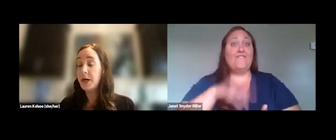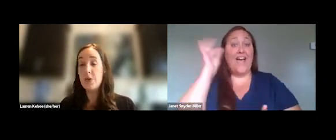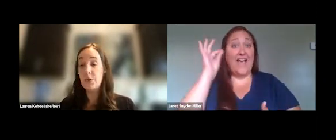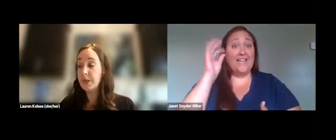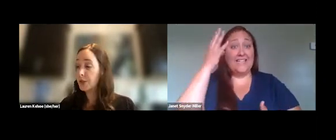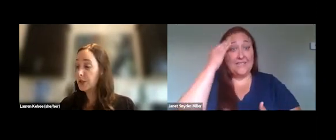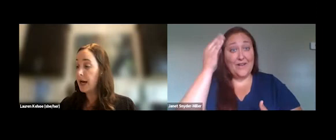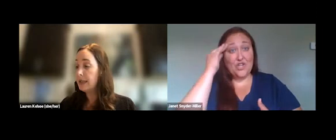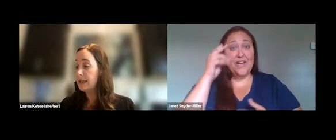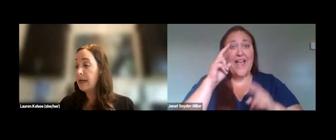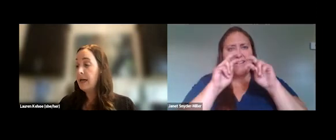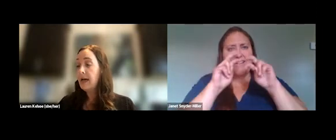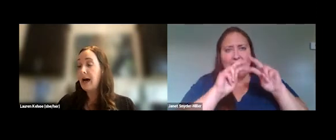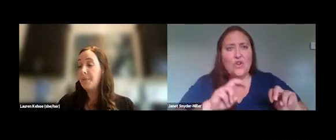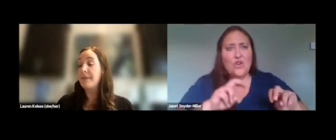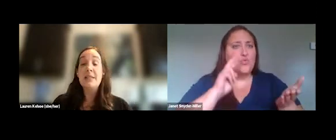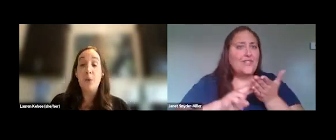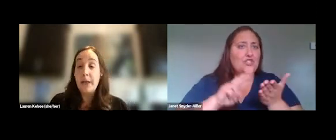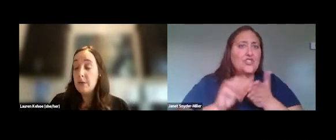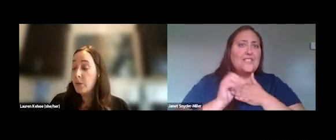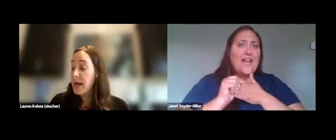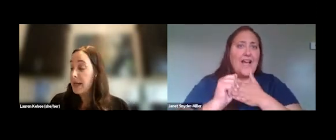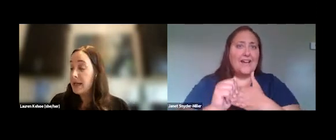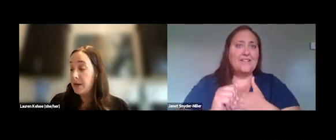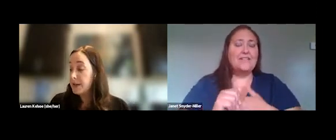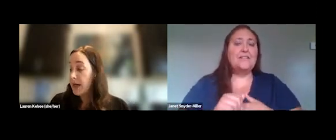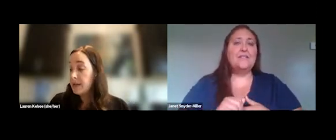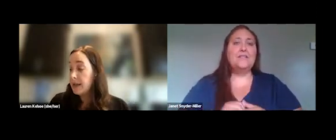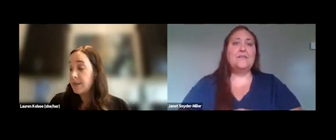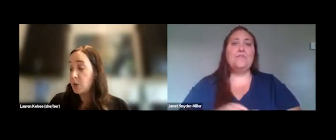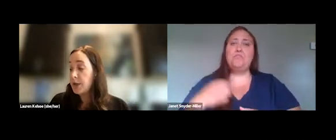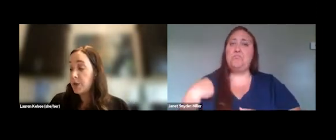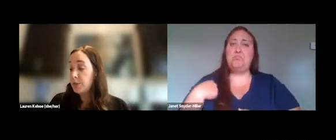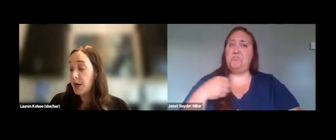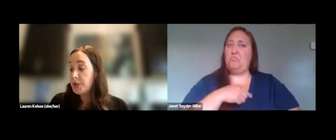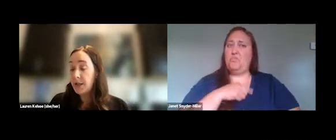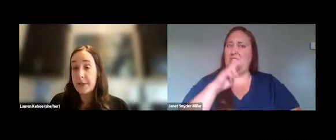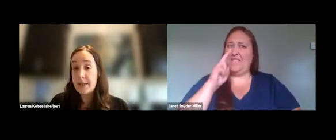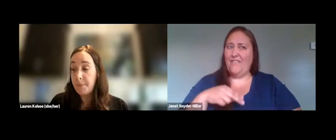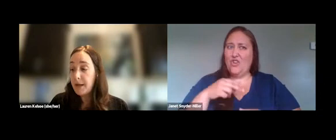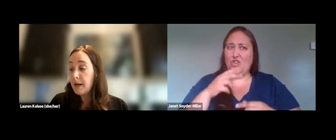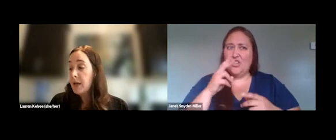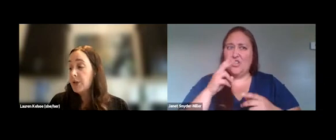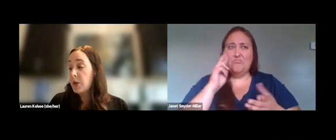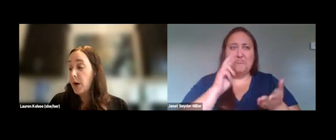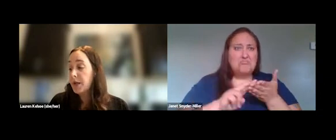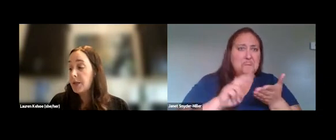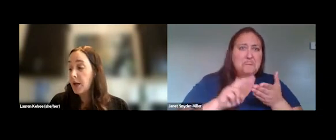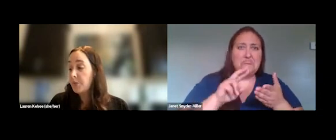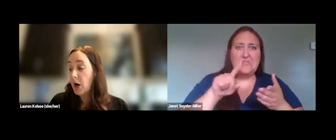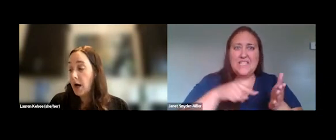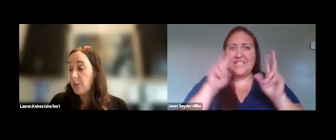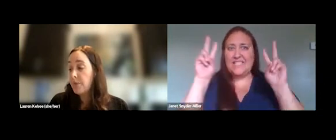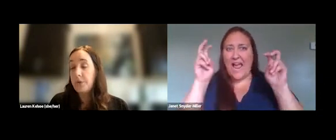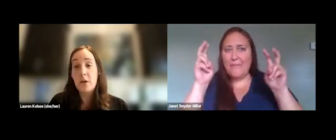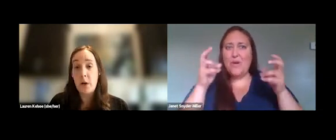navigate NYU's research guides. At this point, we had never done an exploratory project on this topic, so we wanted to